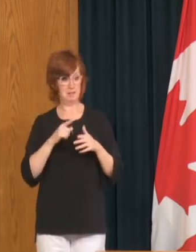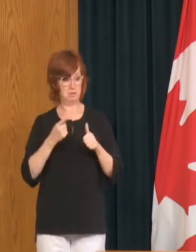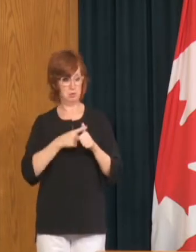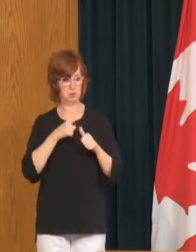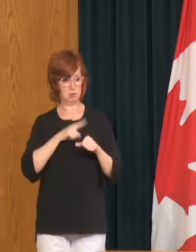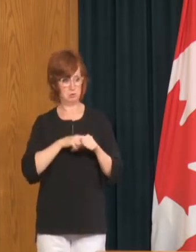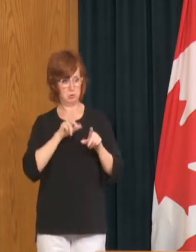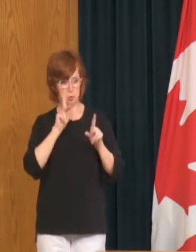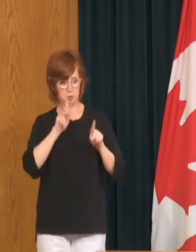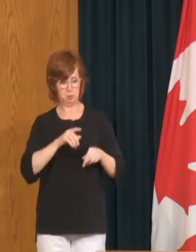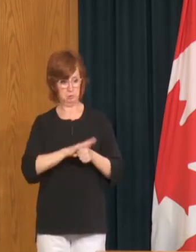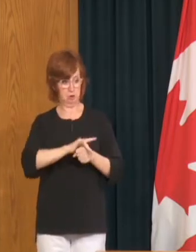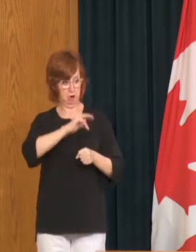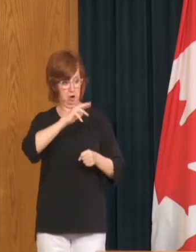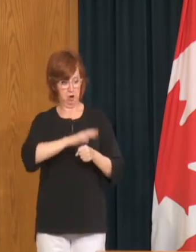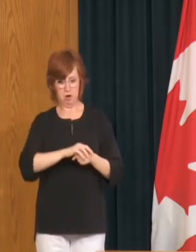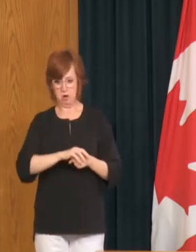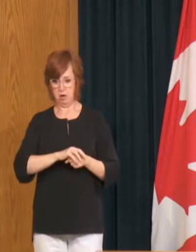and